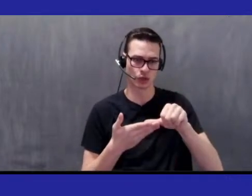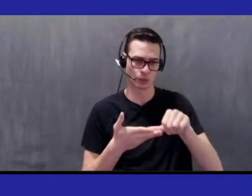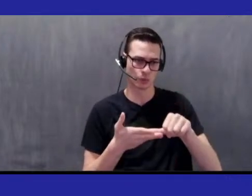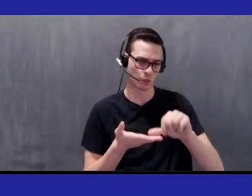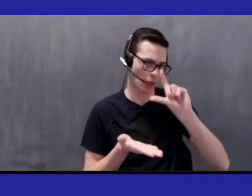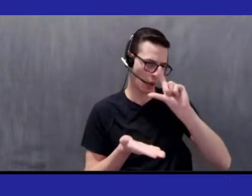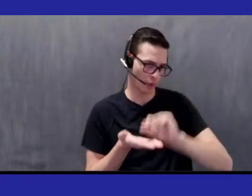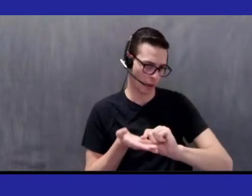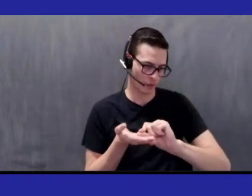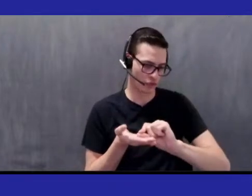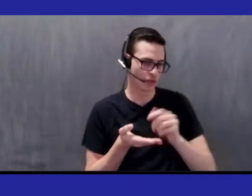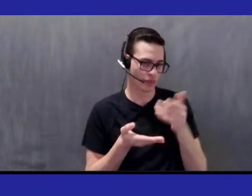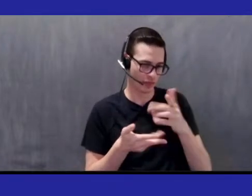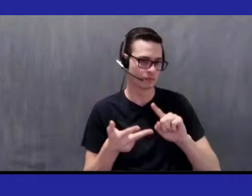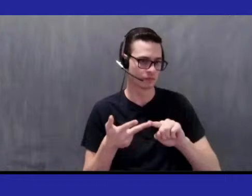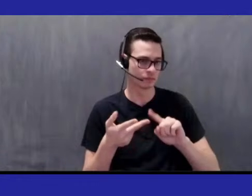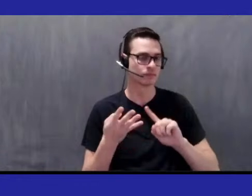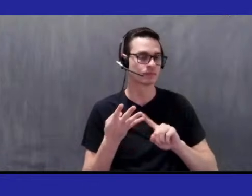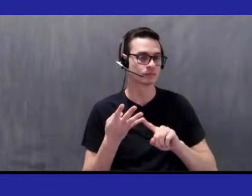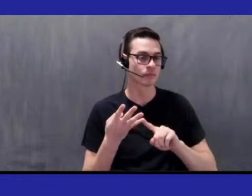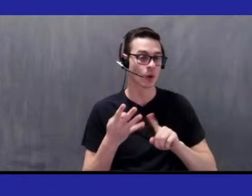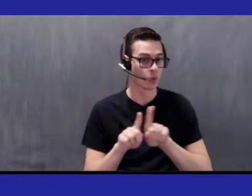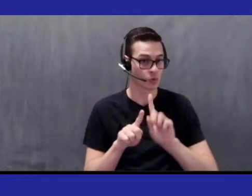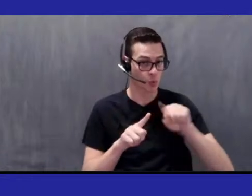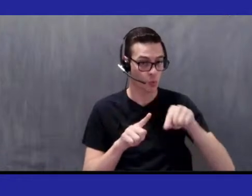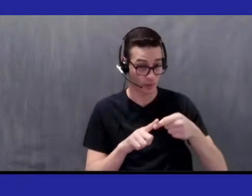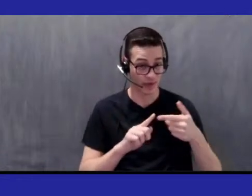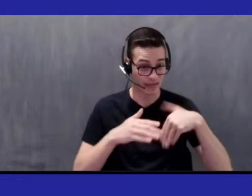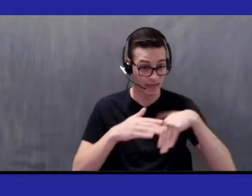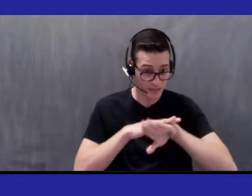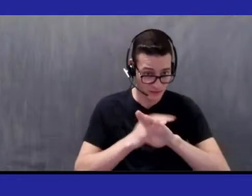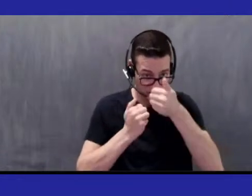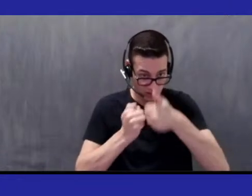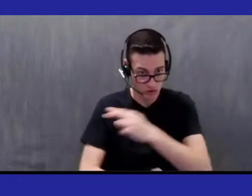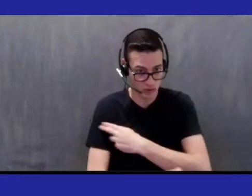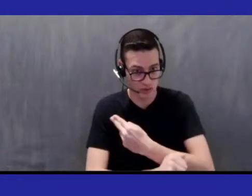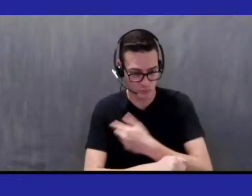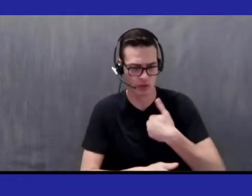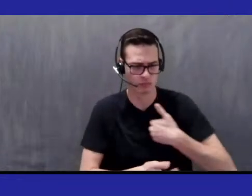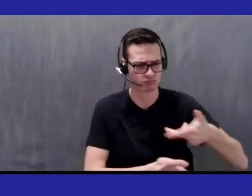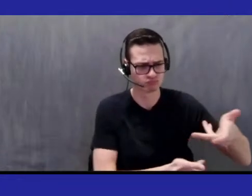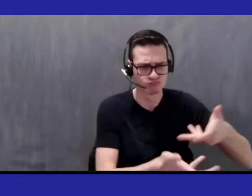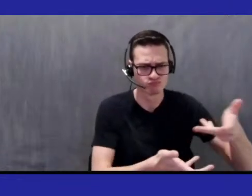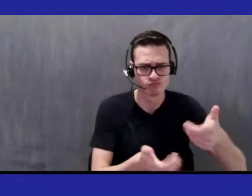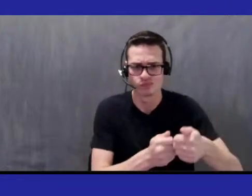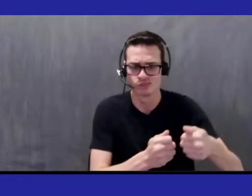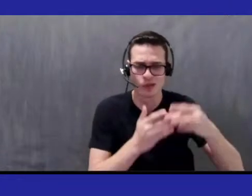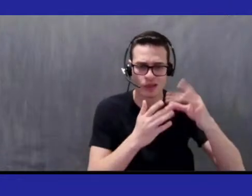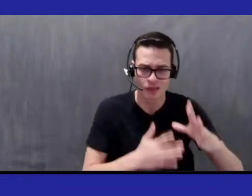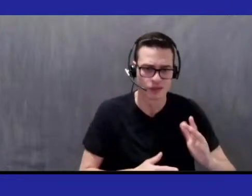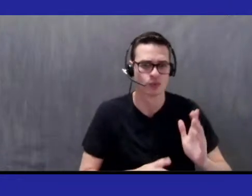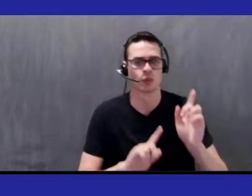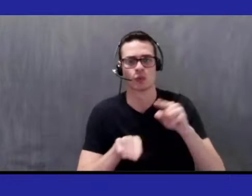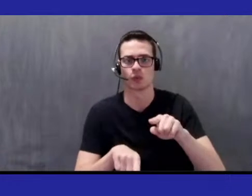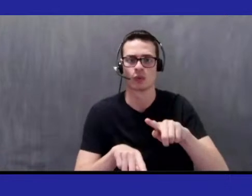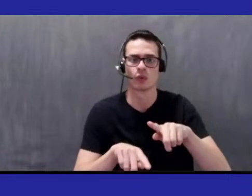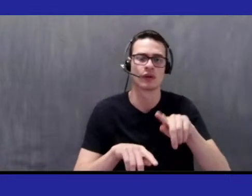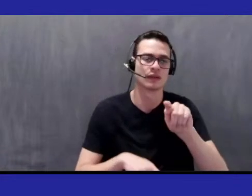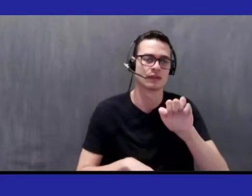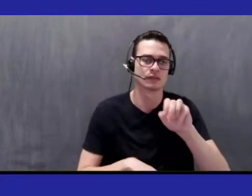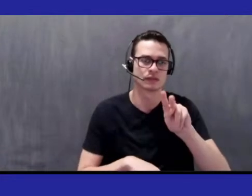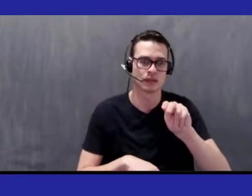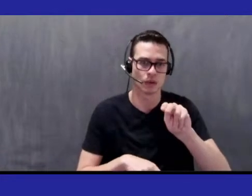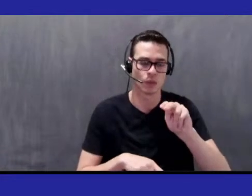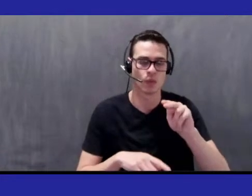reach out when I go to the sites. I visit with leadership, I participate in town halls, my team goes out, and we